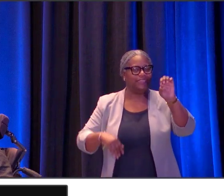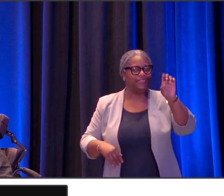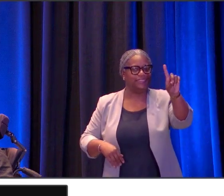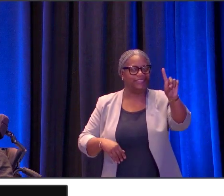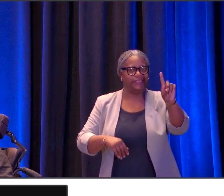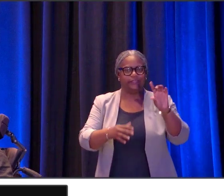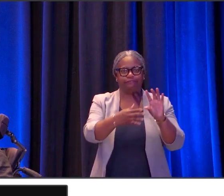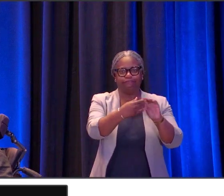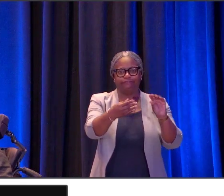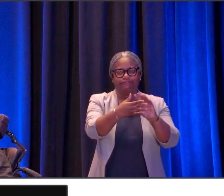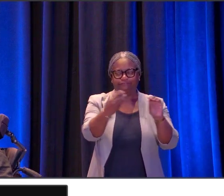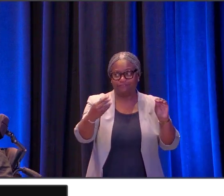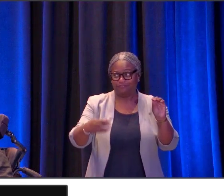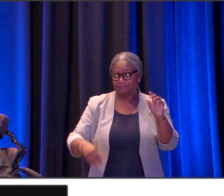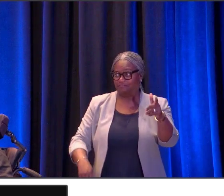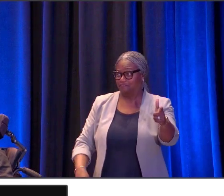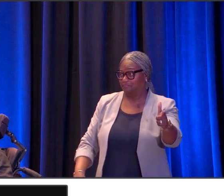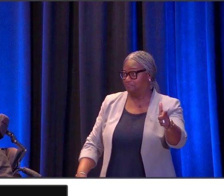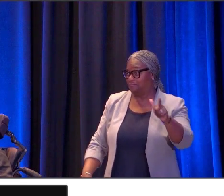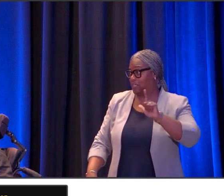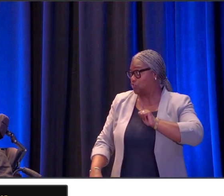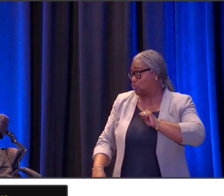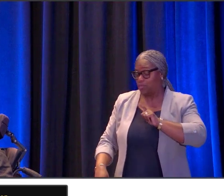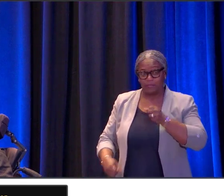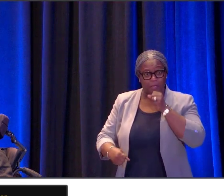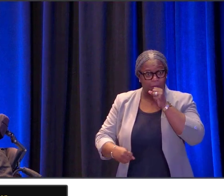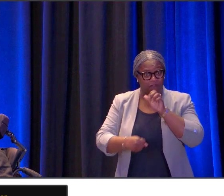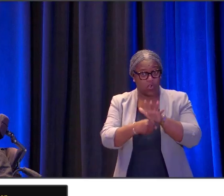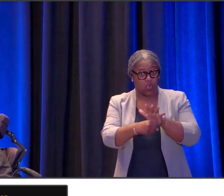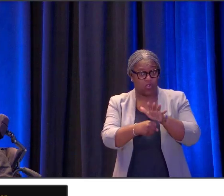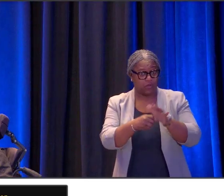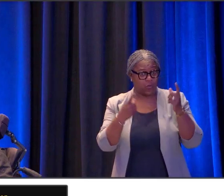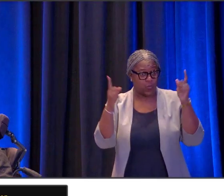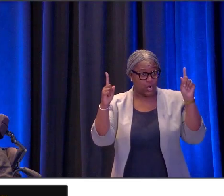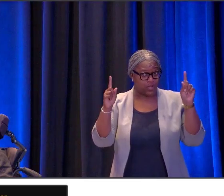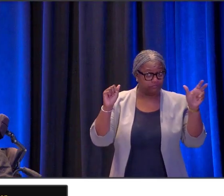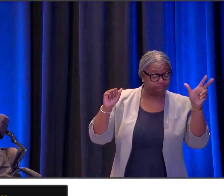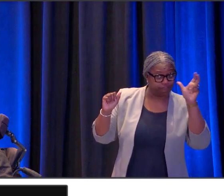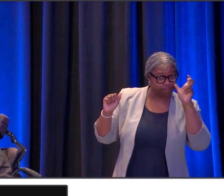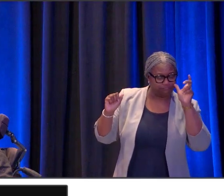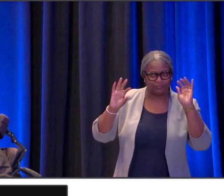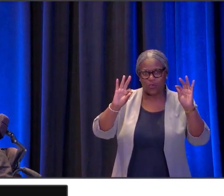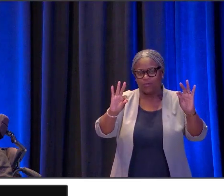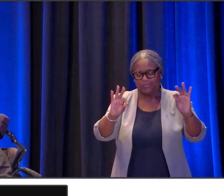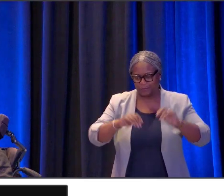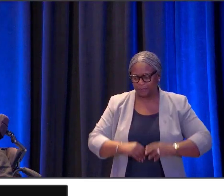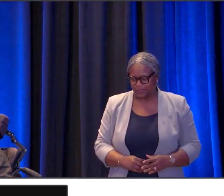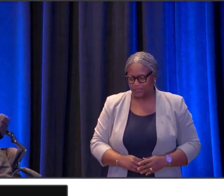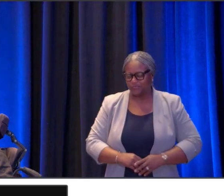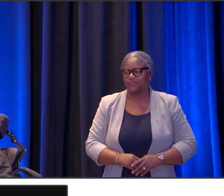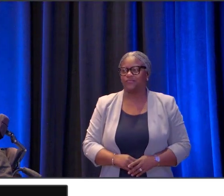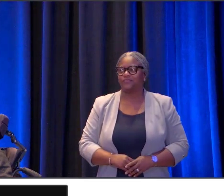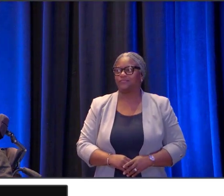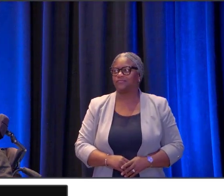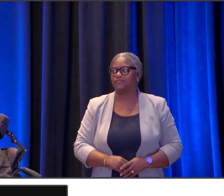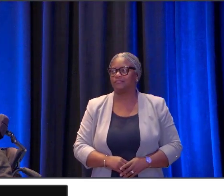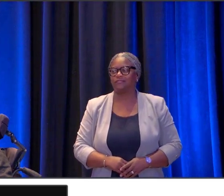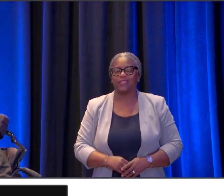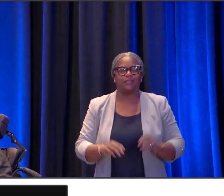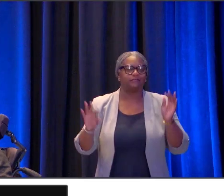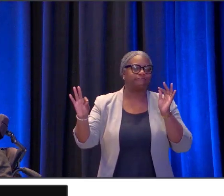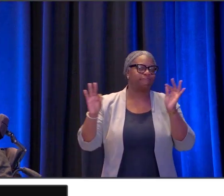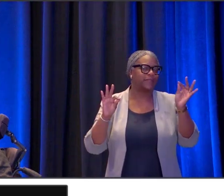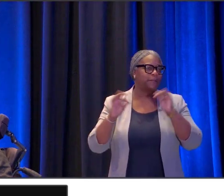Yes, sir. My turn back up? Can anybody hear me? Okay, awesome. Well, let me say this about your